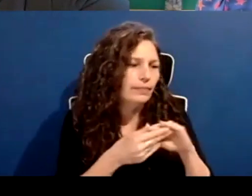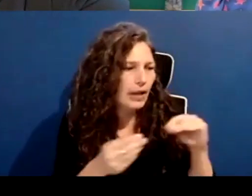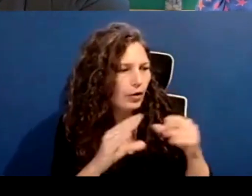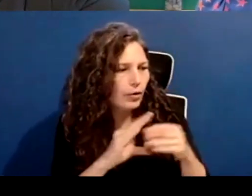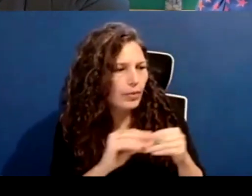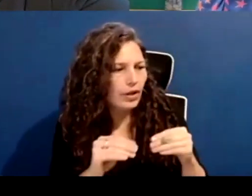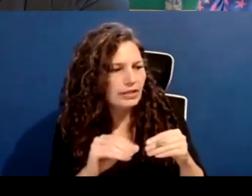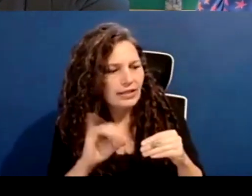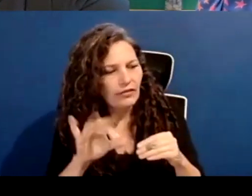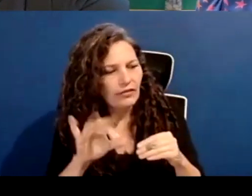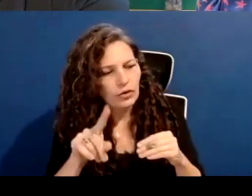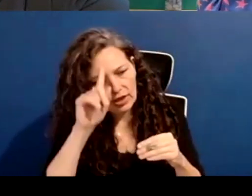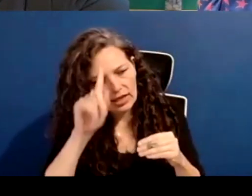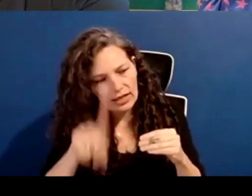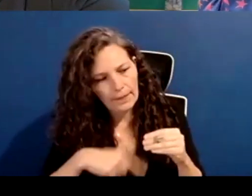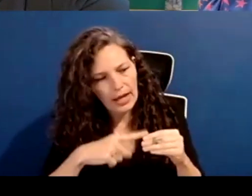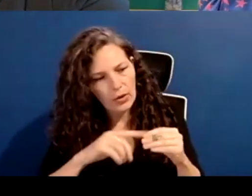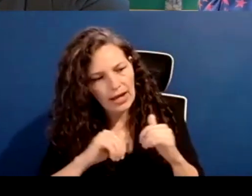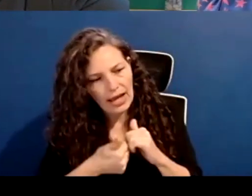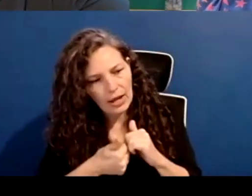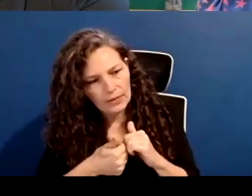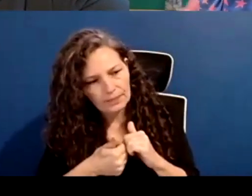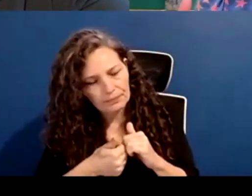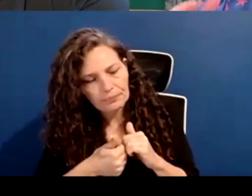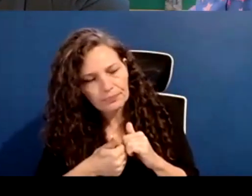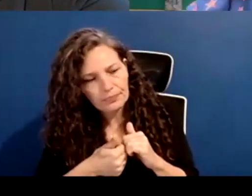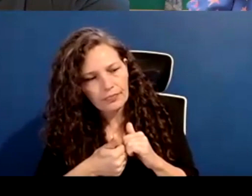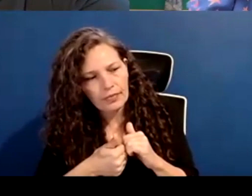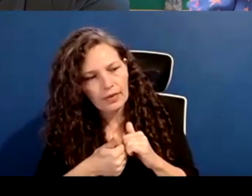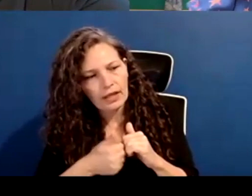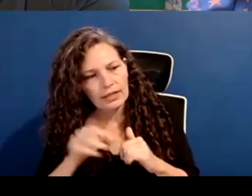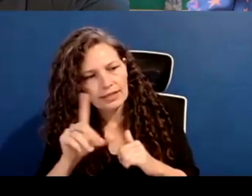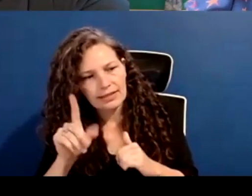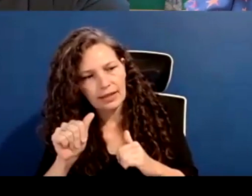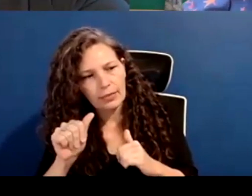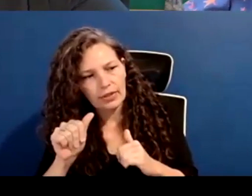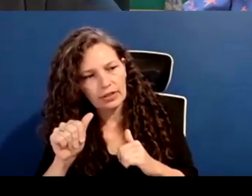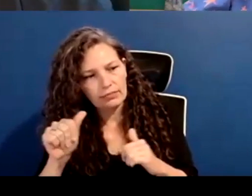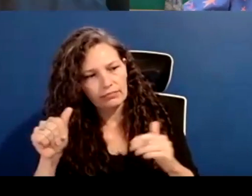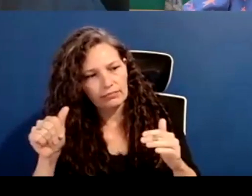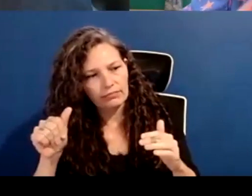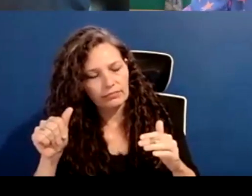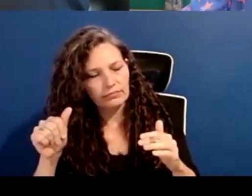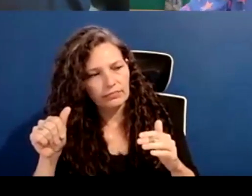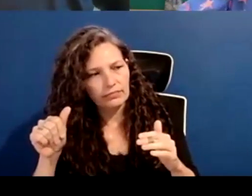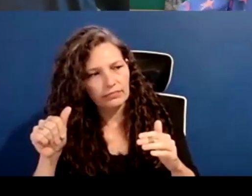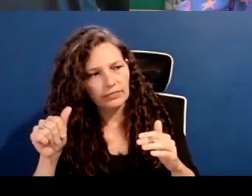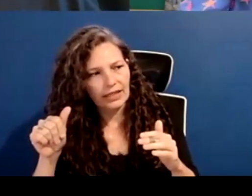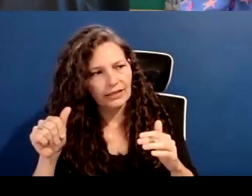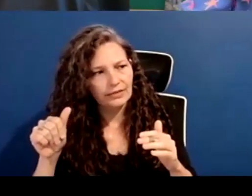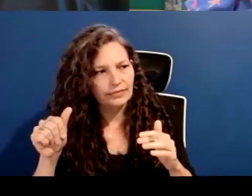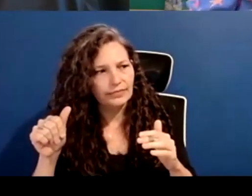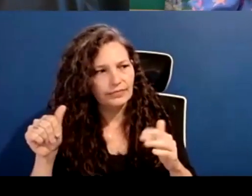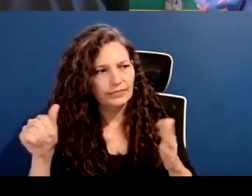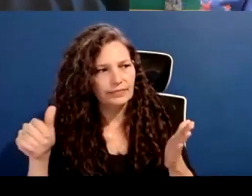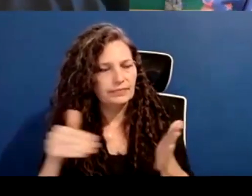how ableism fuels racism in scripture, in our interpretation of